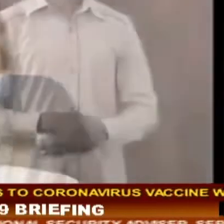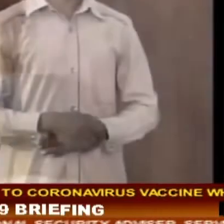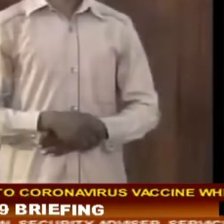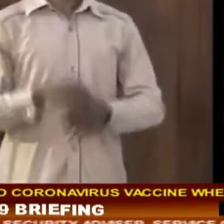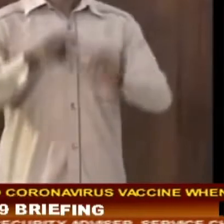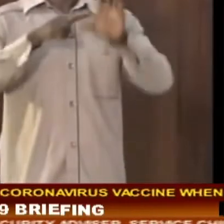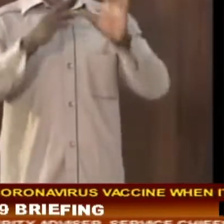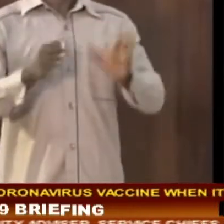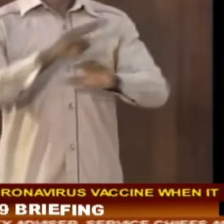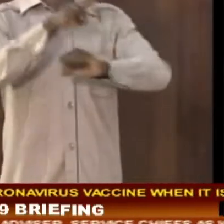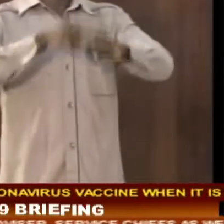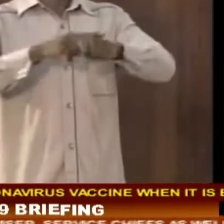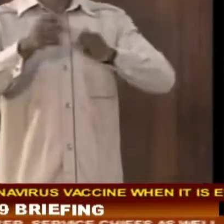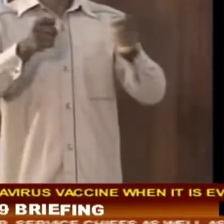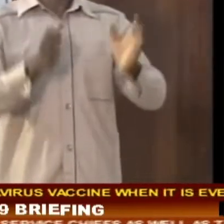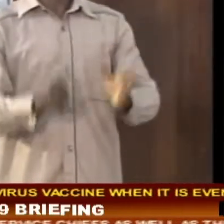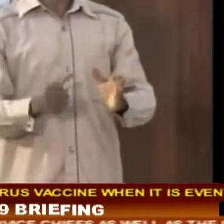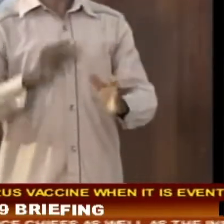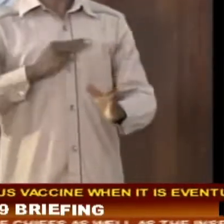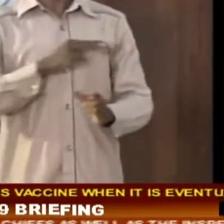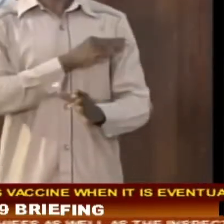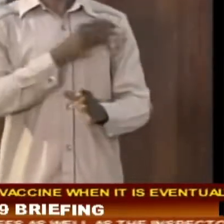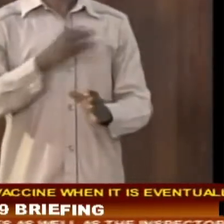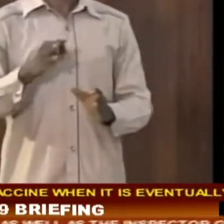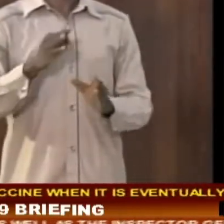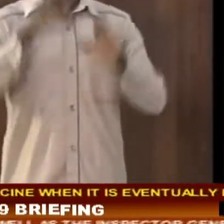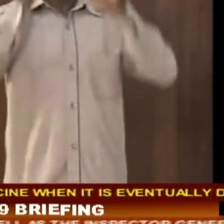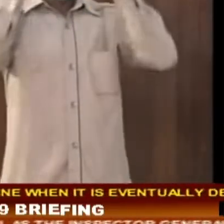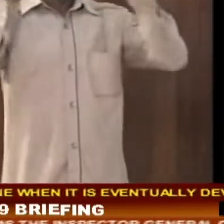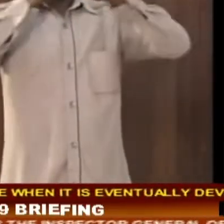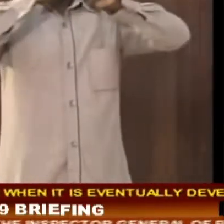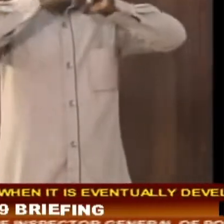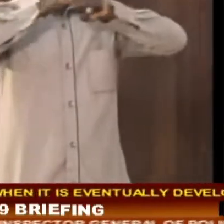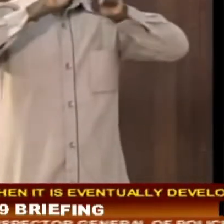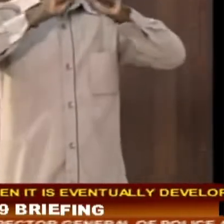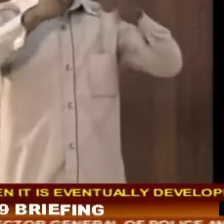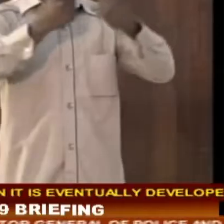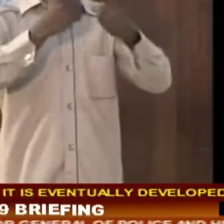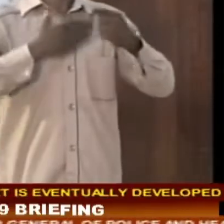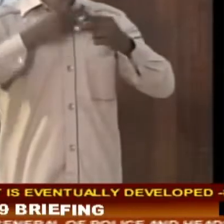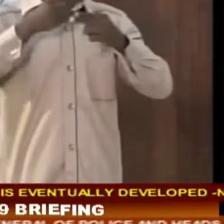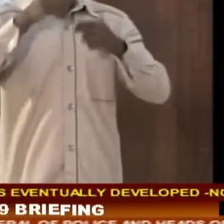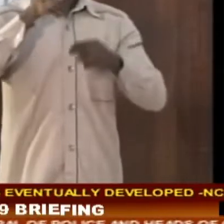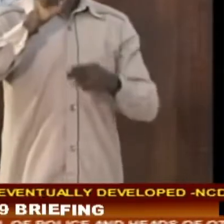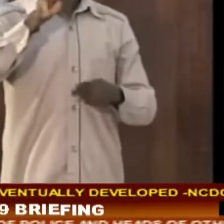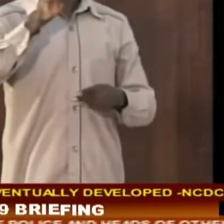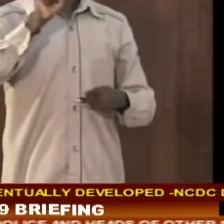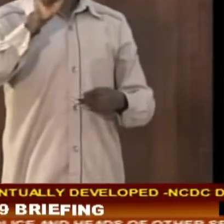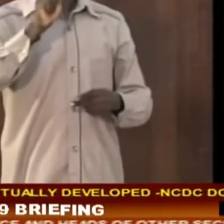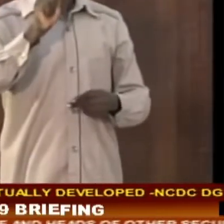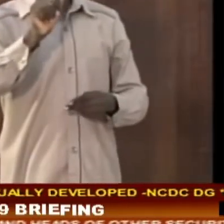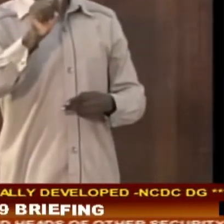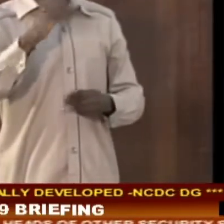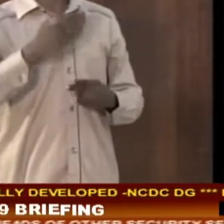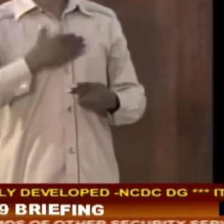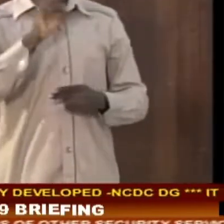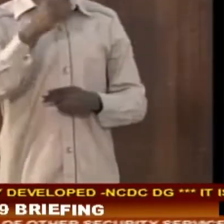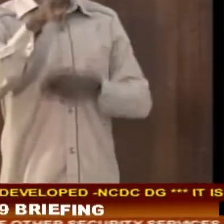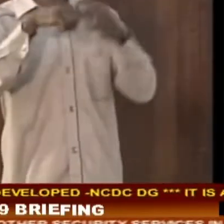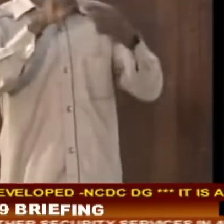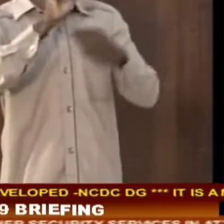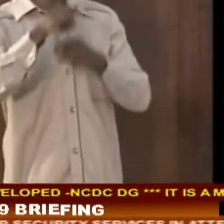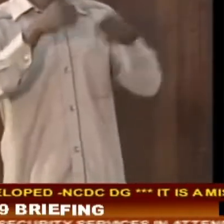the chairman National coordinator members of the taxk force my colleagues my name is amaka UD I report for arise news and my first question goes